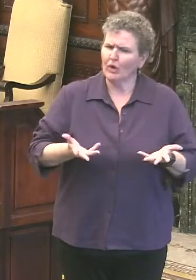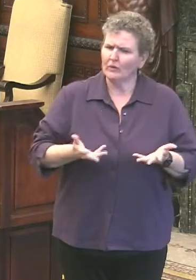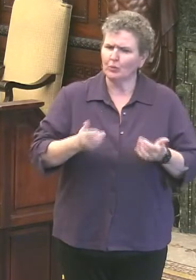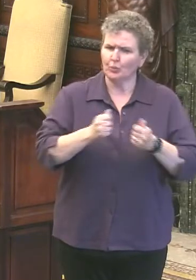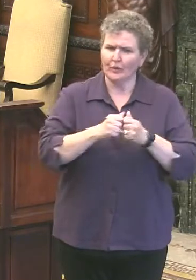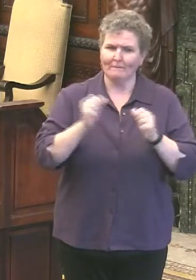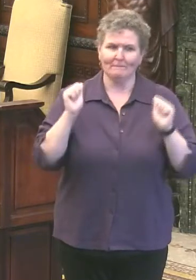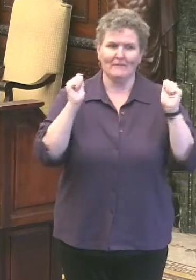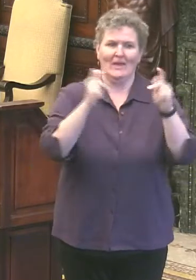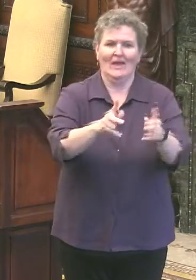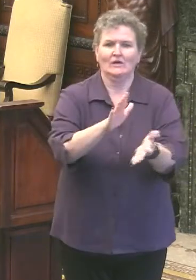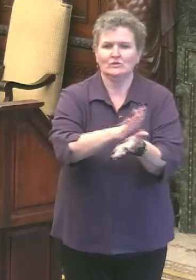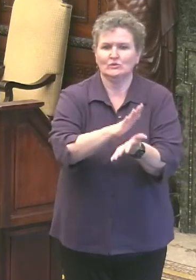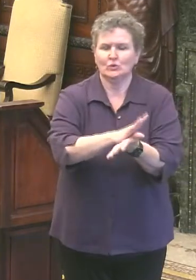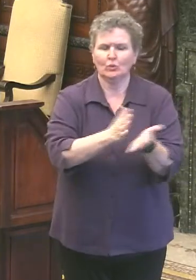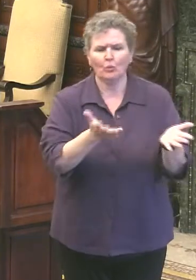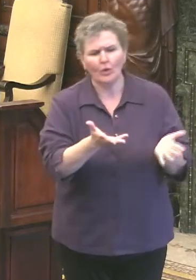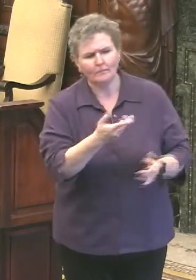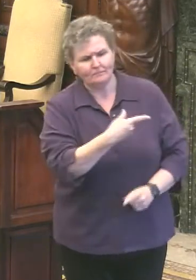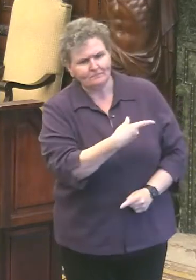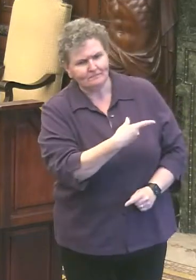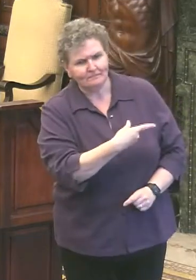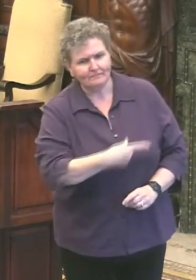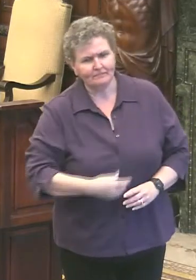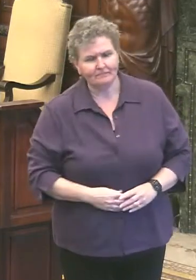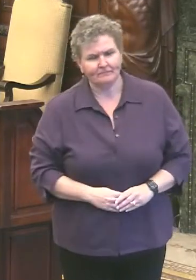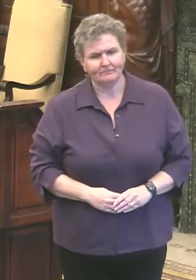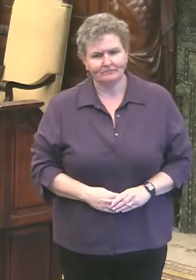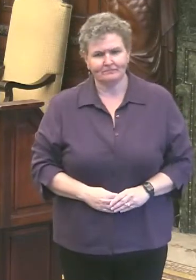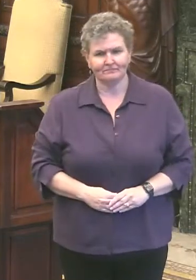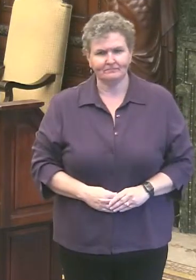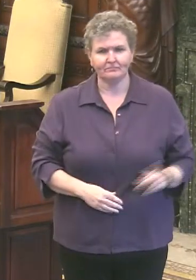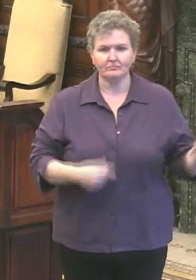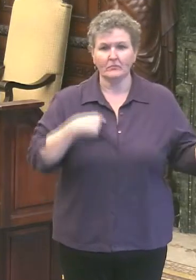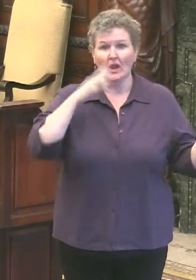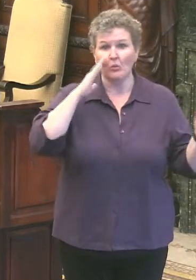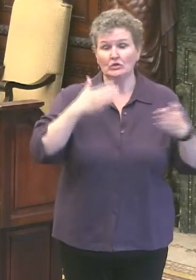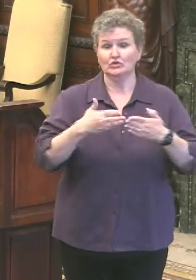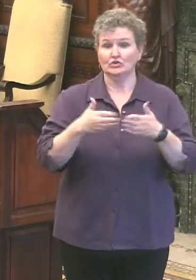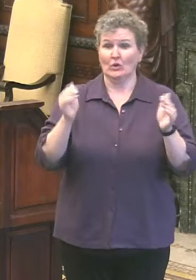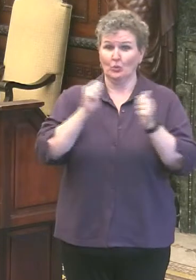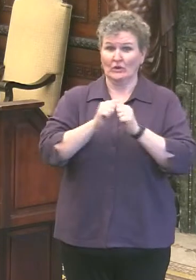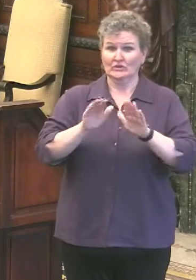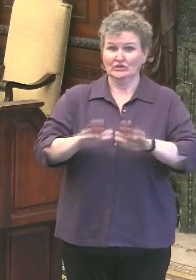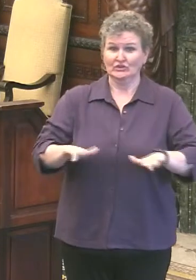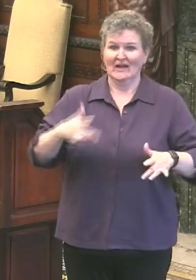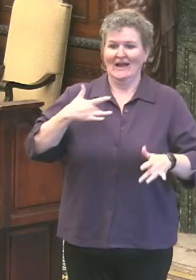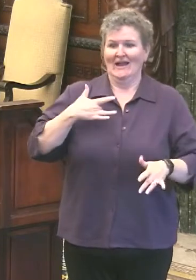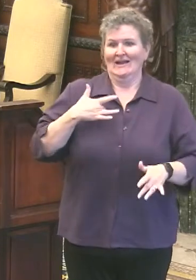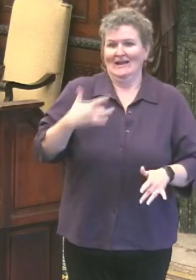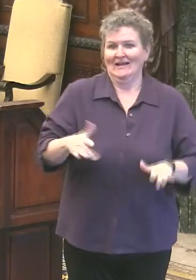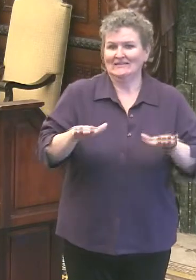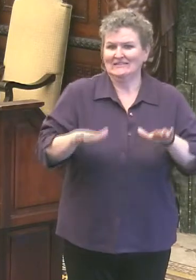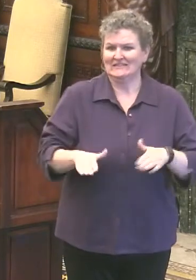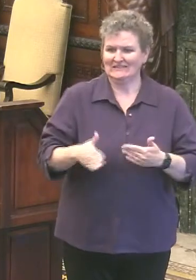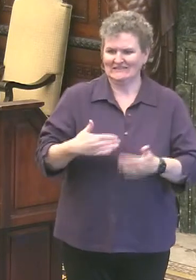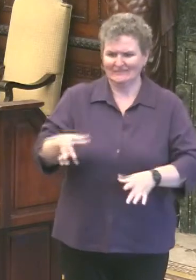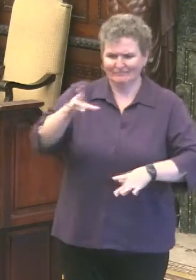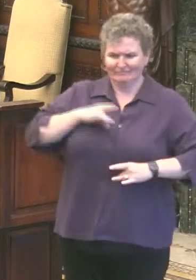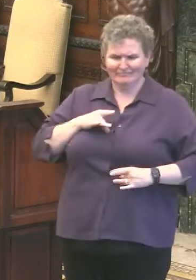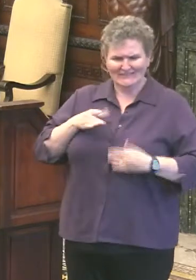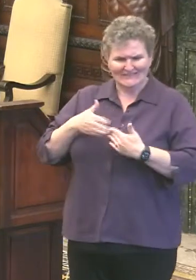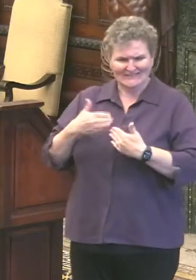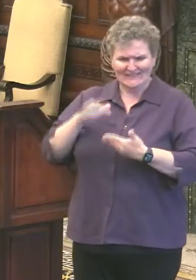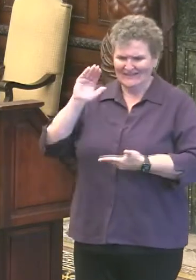to school? Well, you know, we know in general that children are less likely to become ill with this infection. It's a little less clear